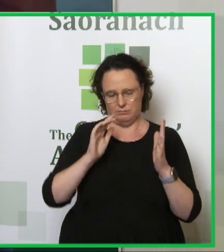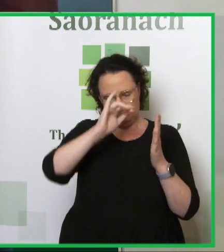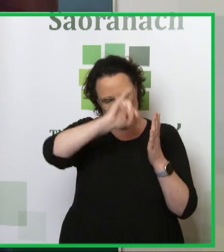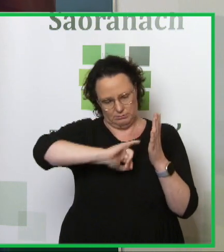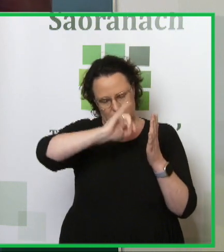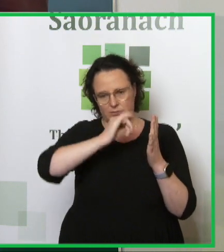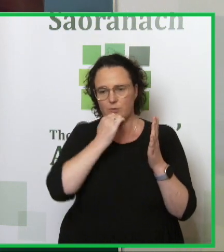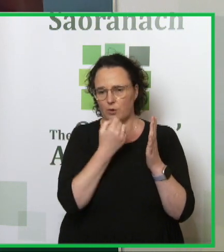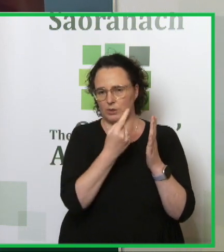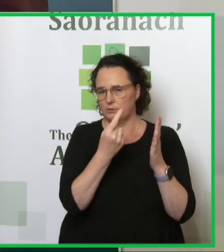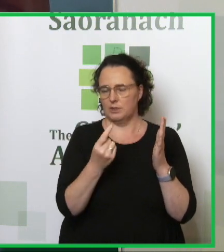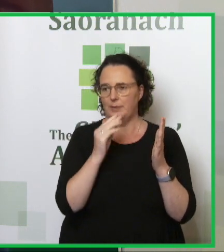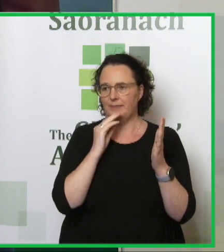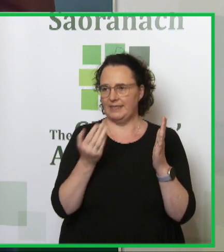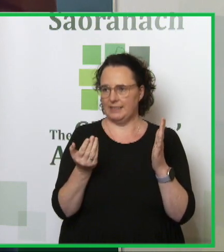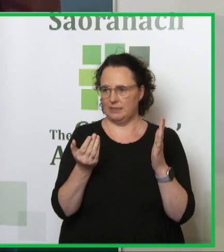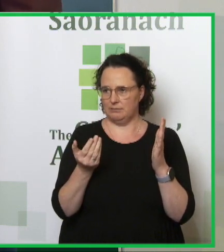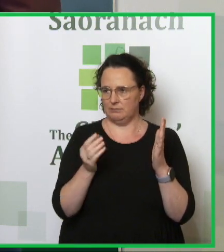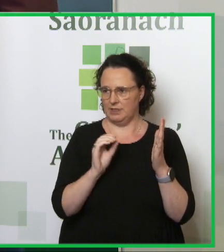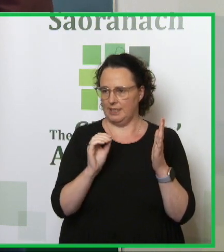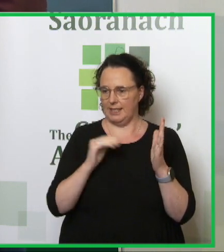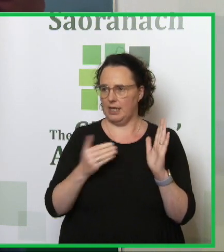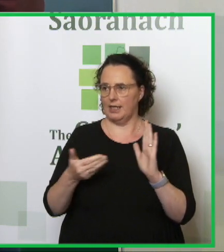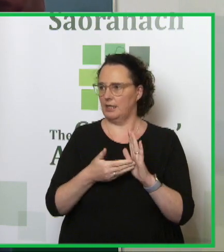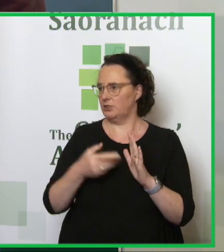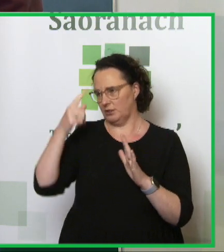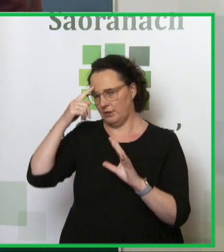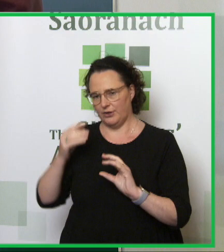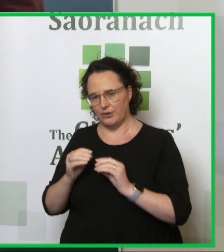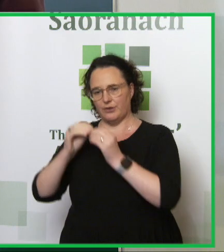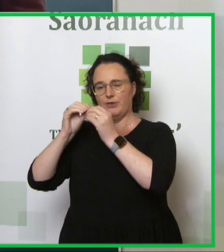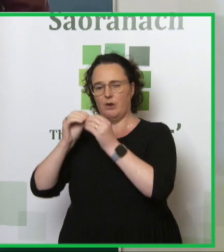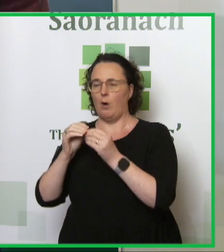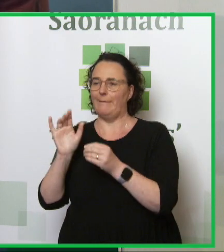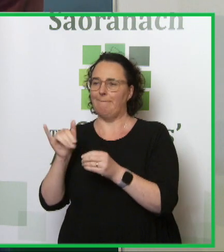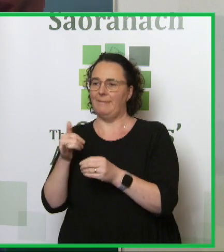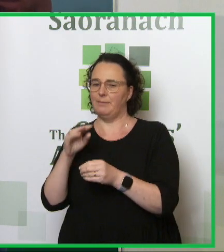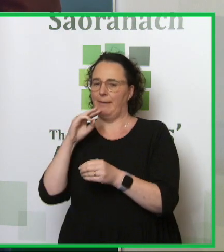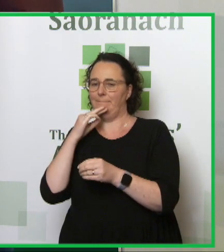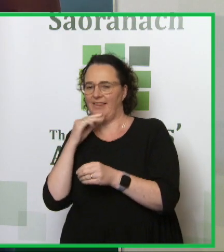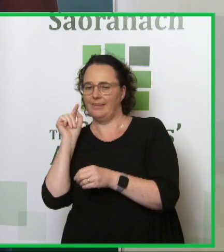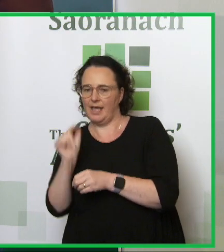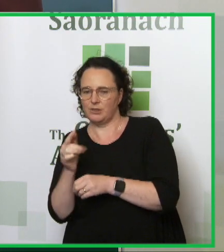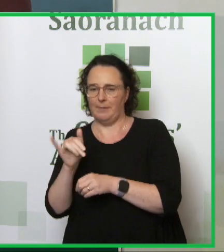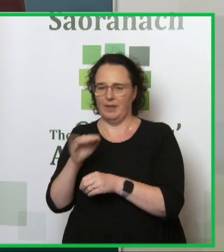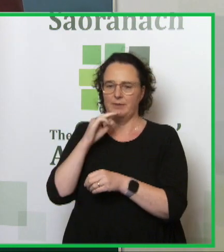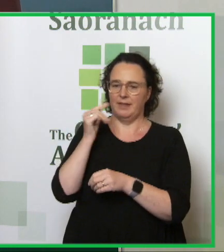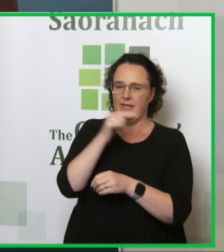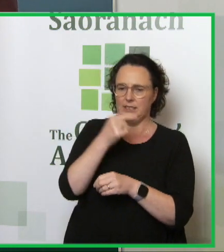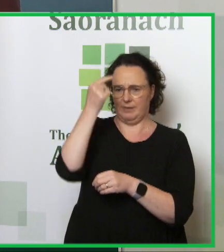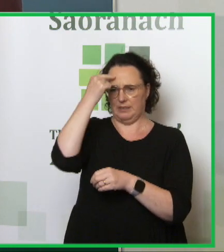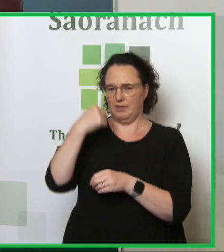we can't add their vote to any of the other piles. I can't just make up, oh, I think they probably meant tolerance, because it makes sense to